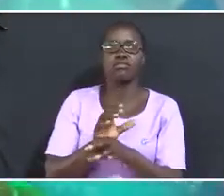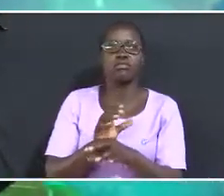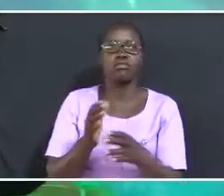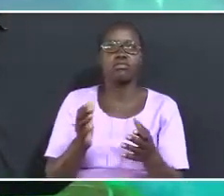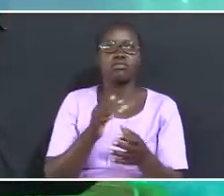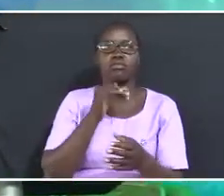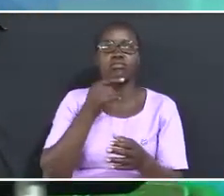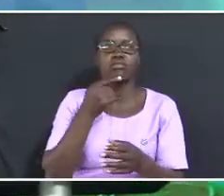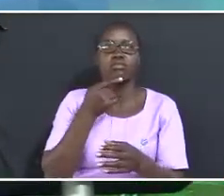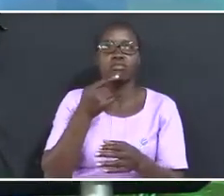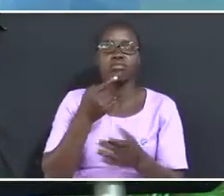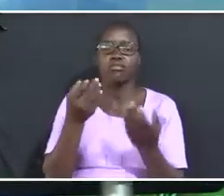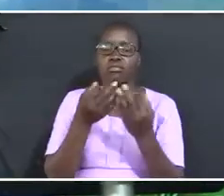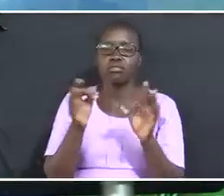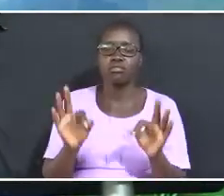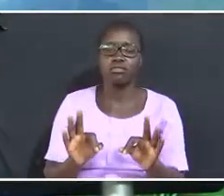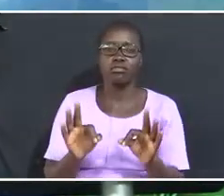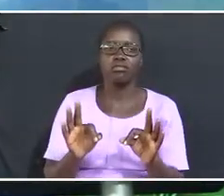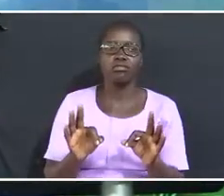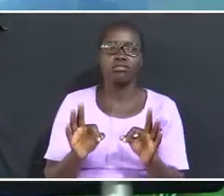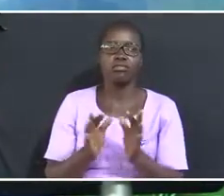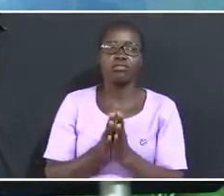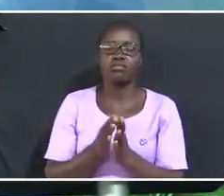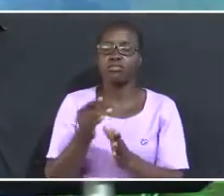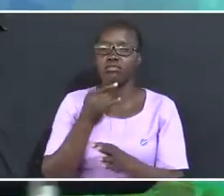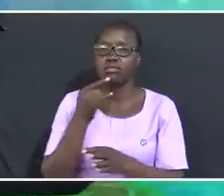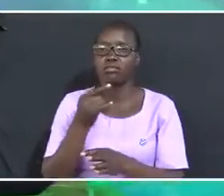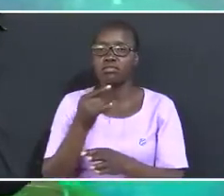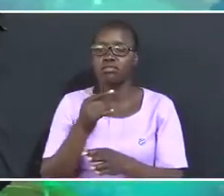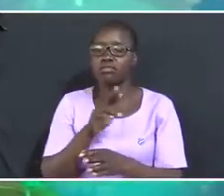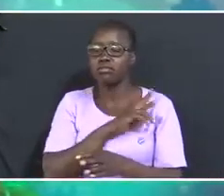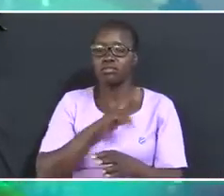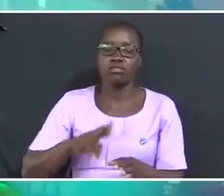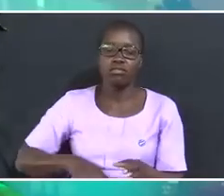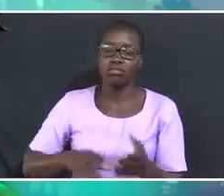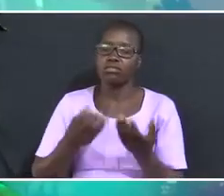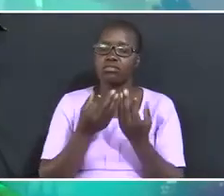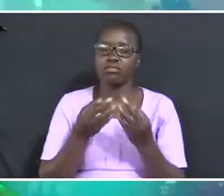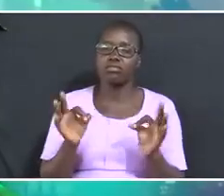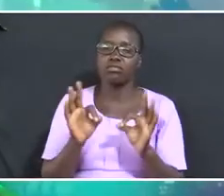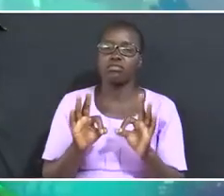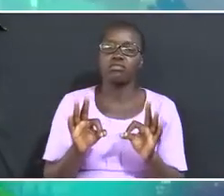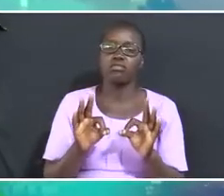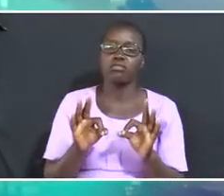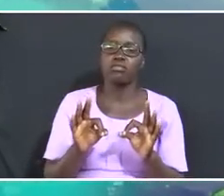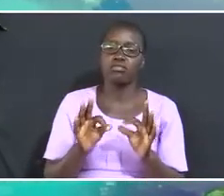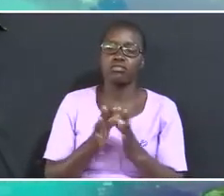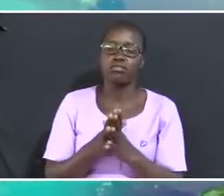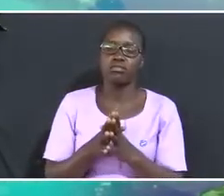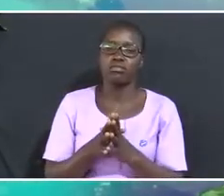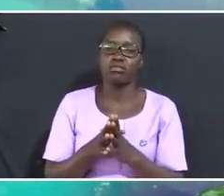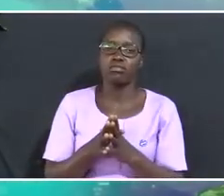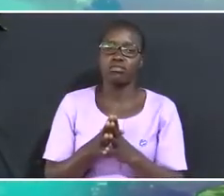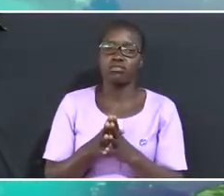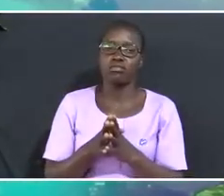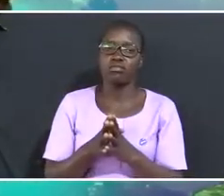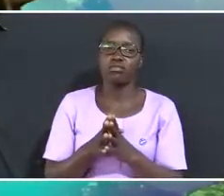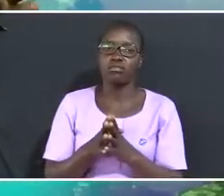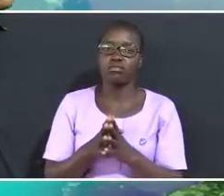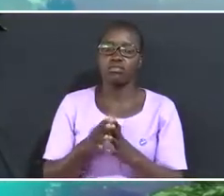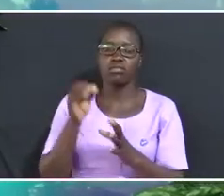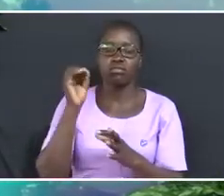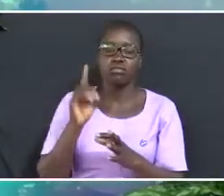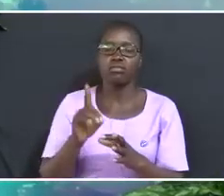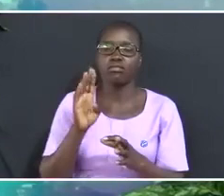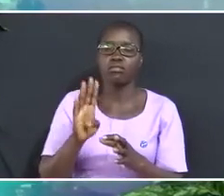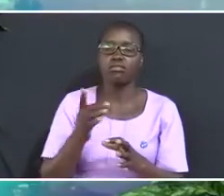not saying freedom. It is saying religious freedom, religious liberty. So we shall